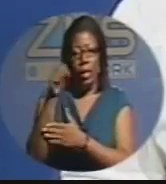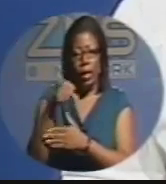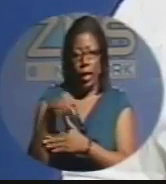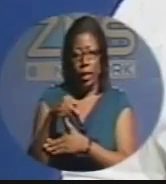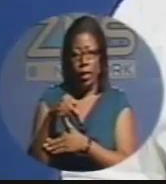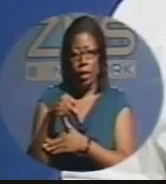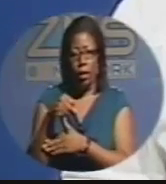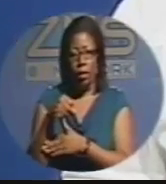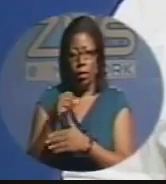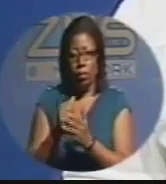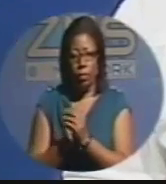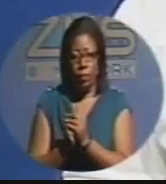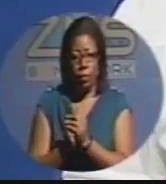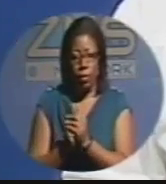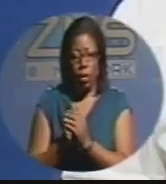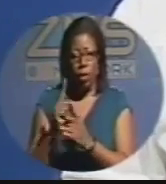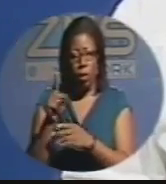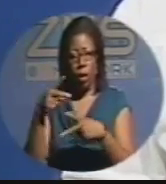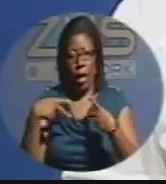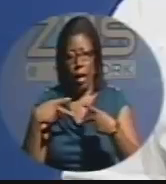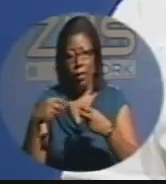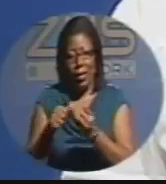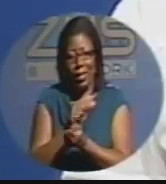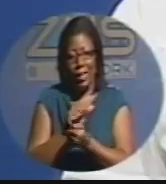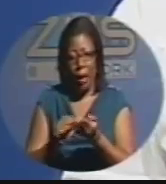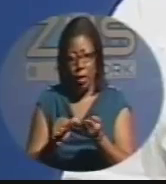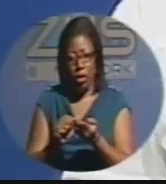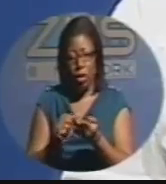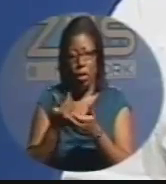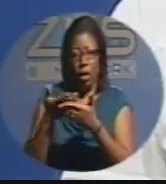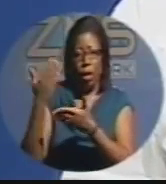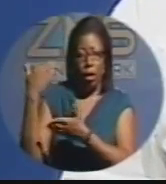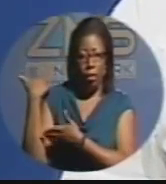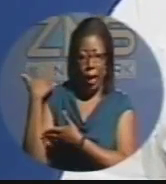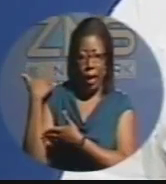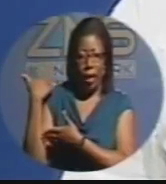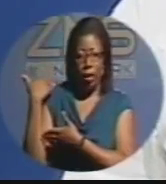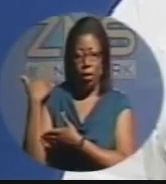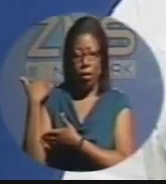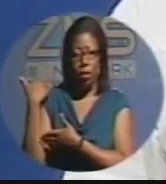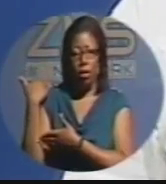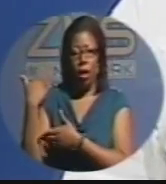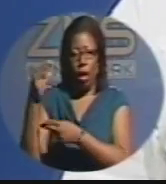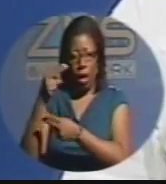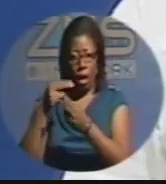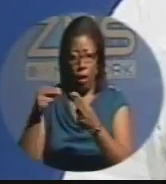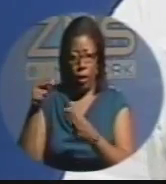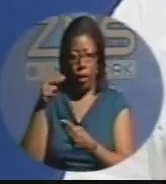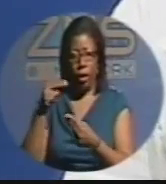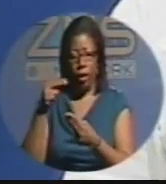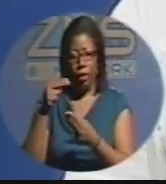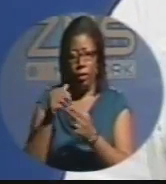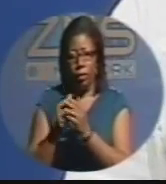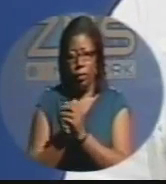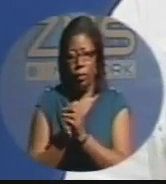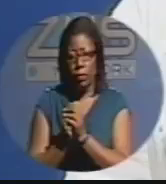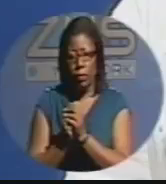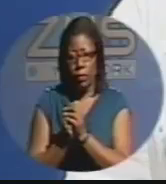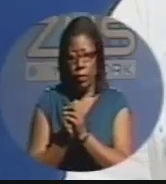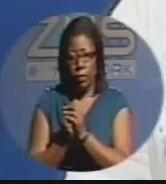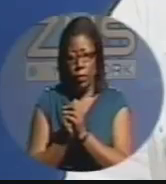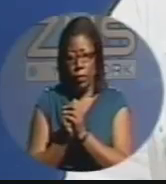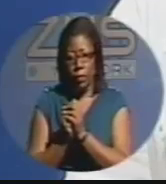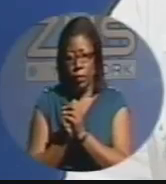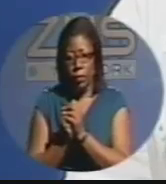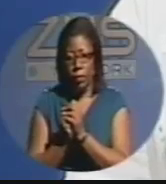course. Anyone that would have had damages previously from the last hurricane, we're coming on off the heels of Hurricane